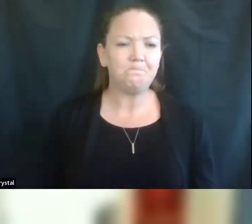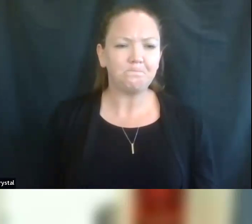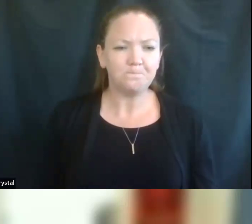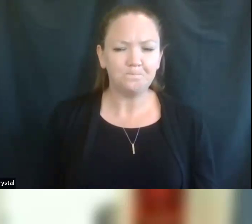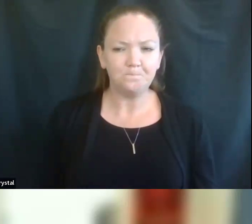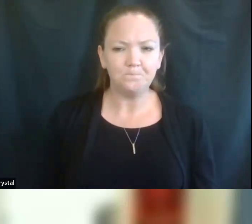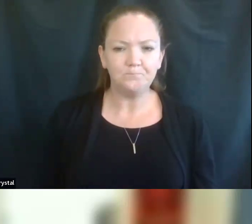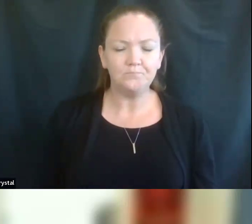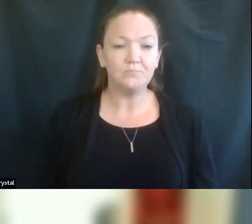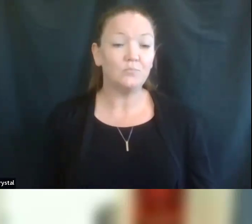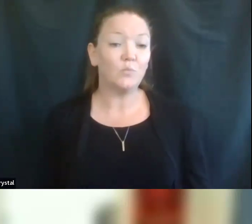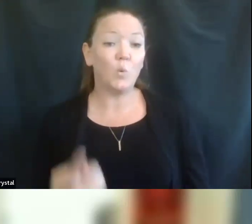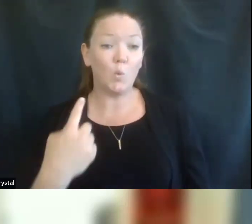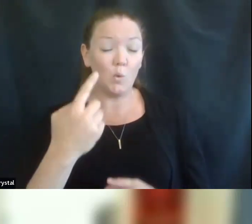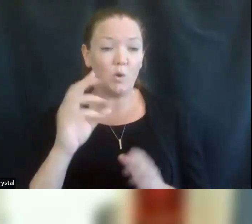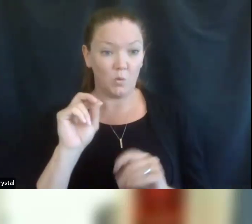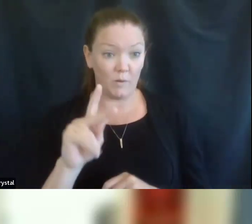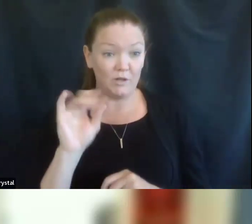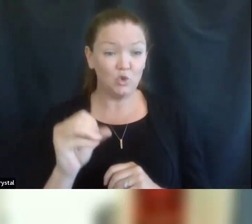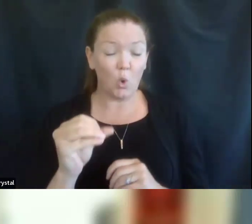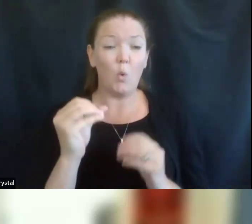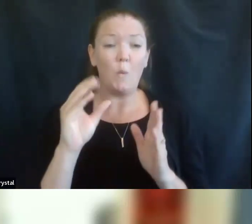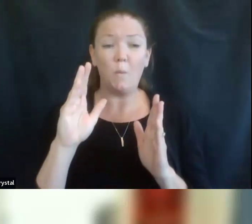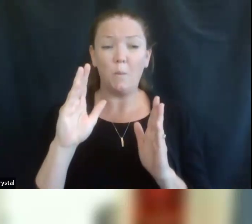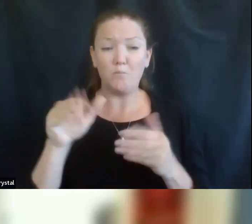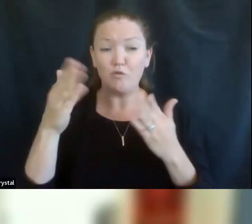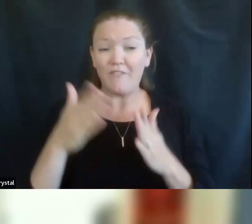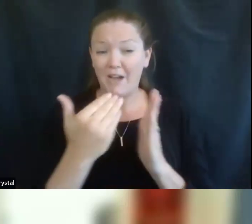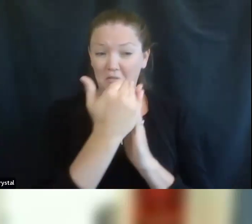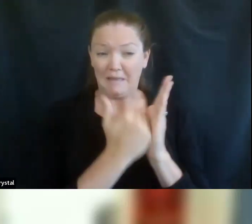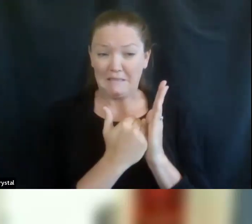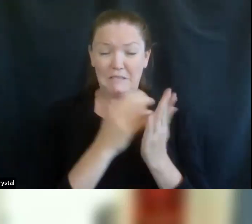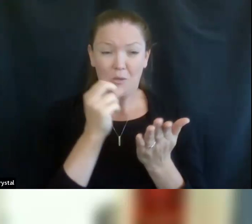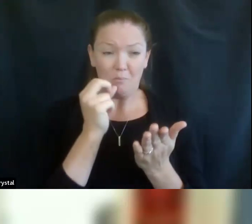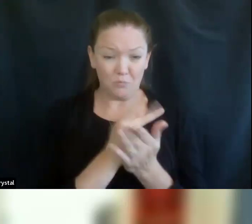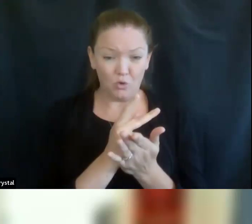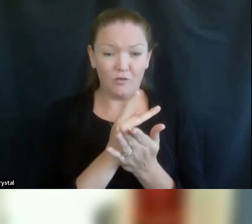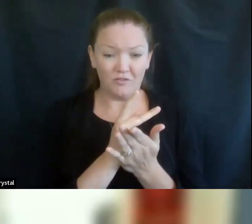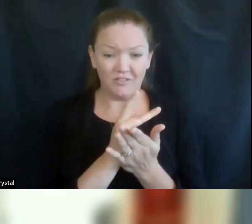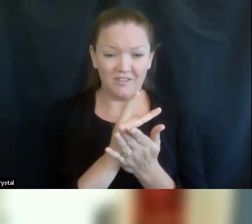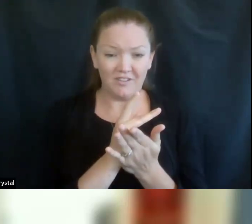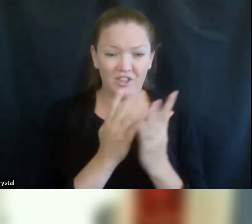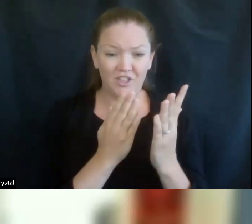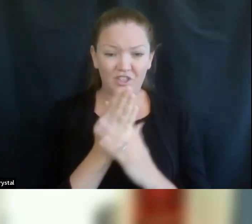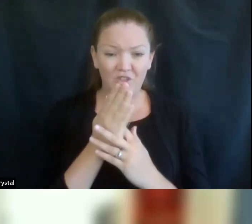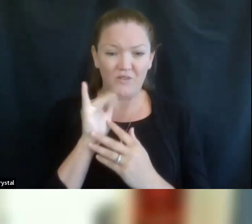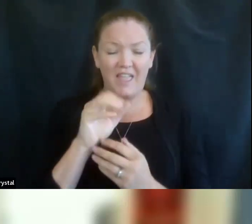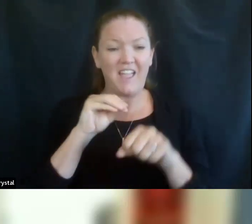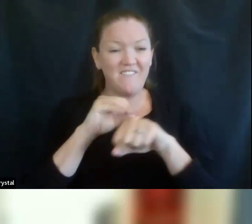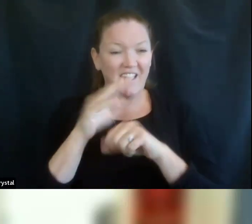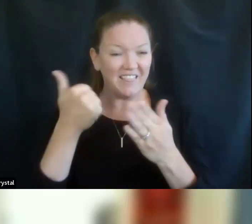Well, we approve, so the list of approved providers through the advice letter was just